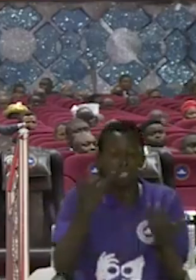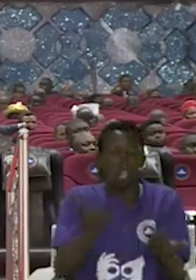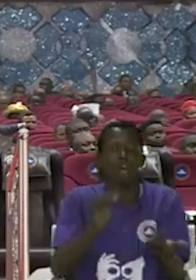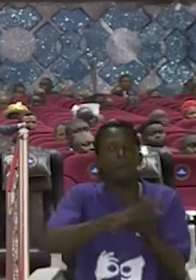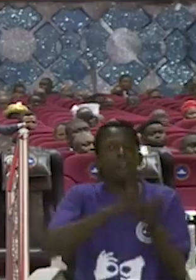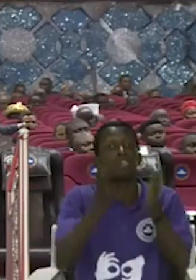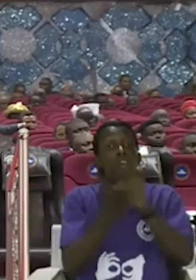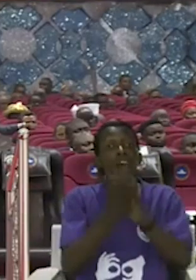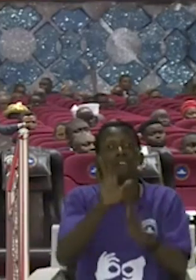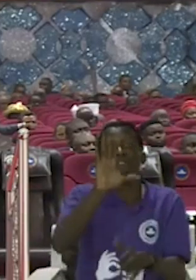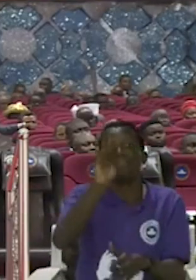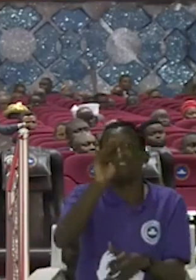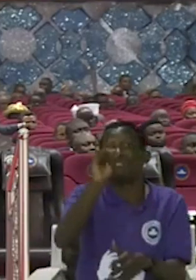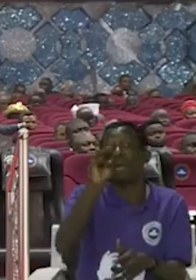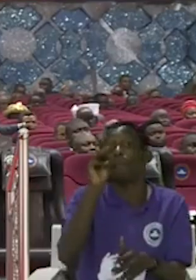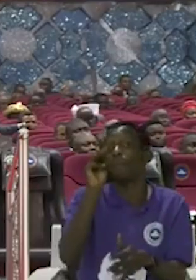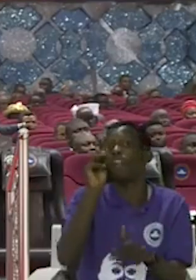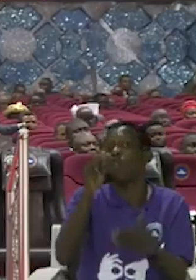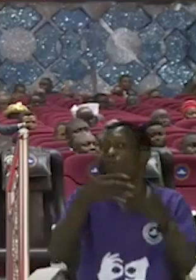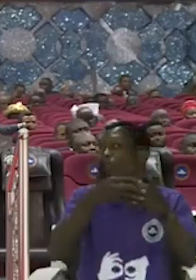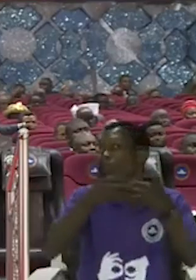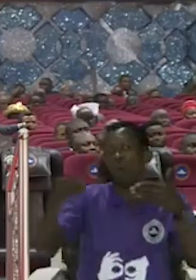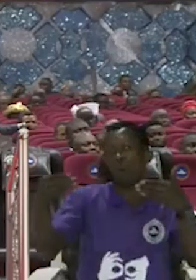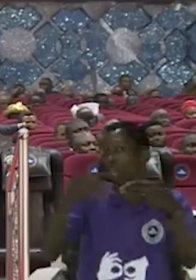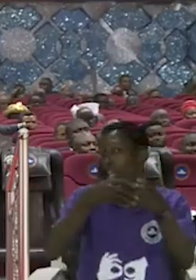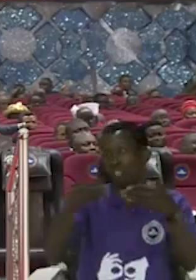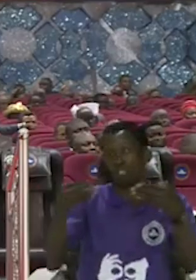million. Hey?